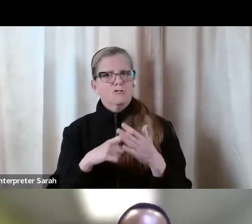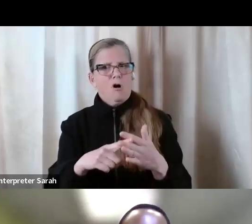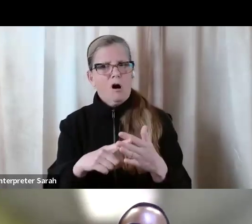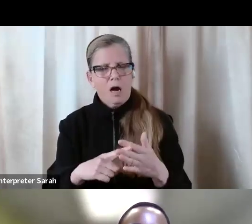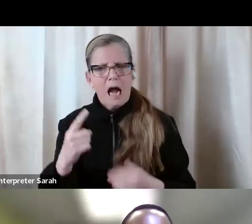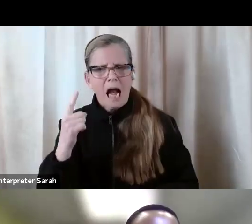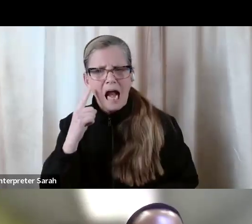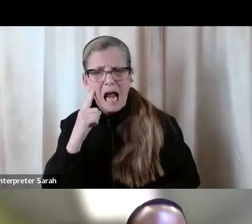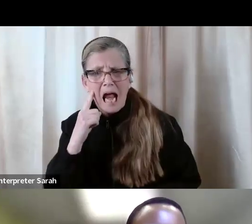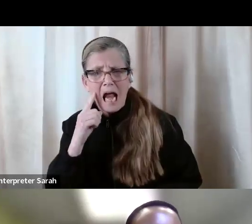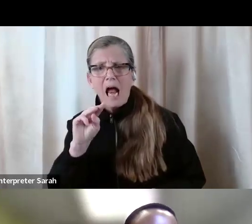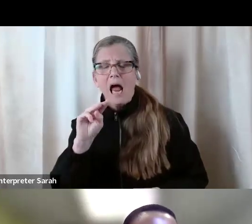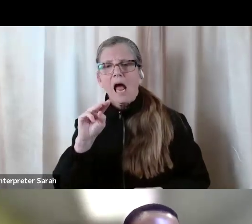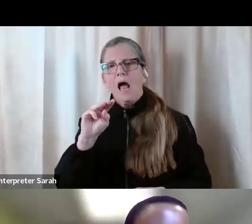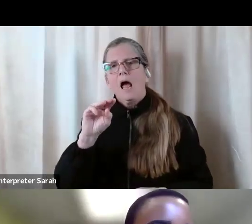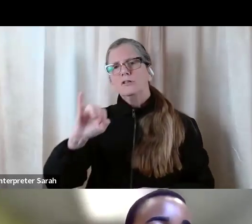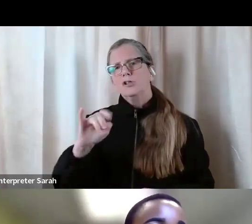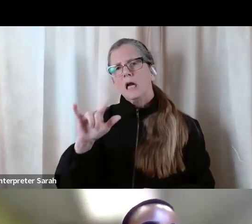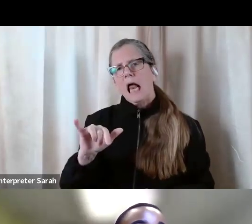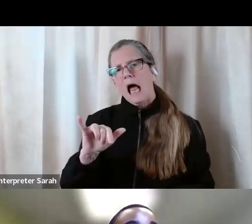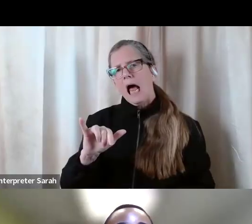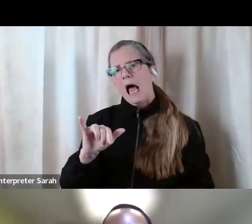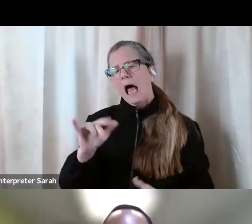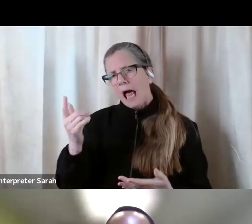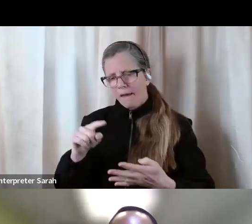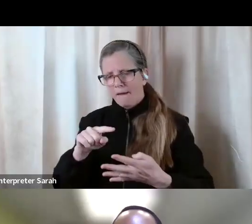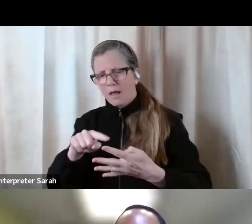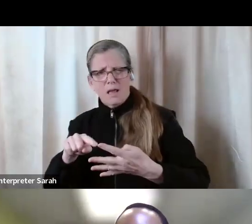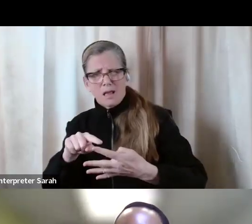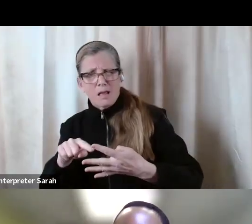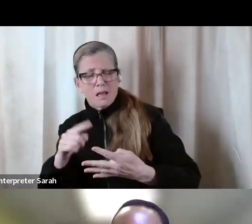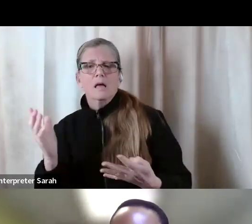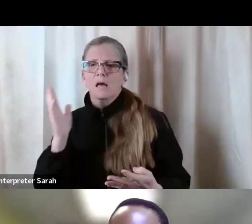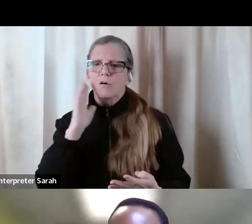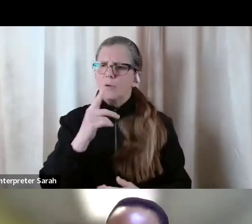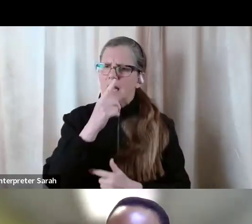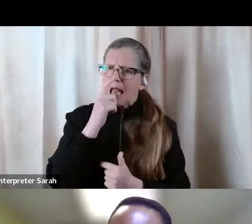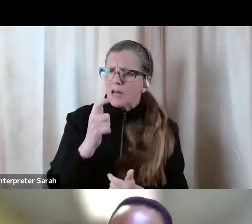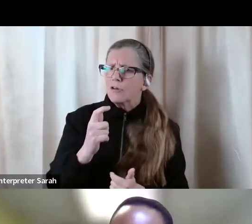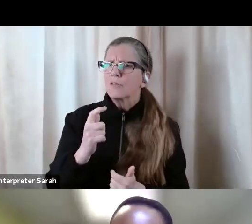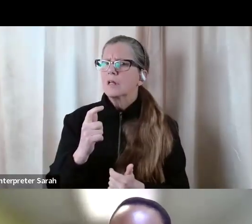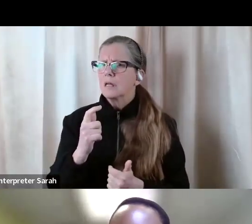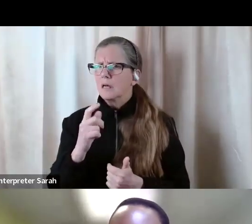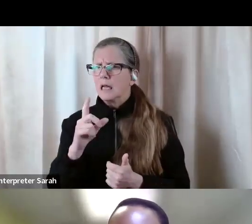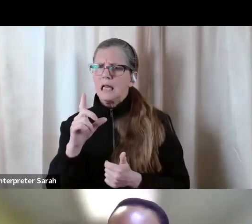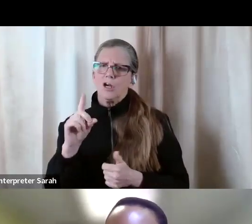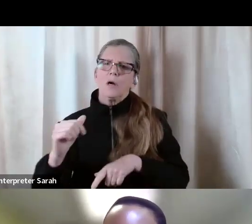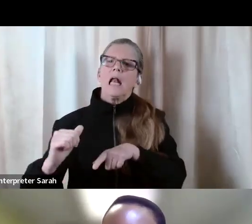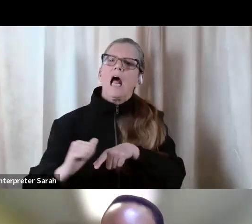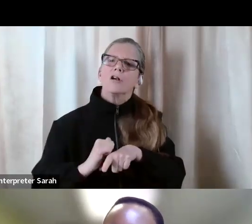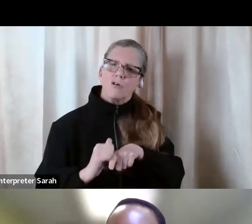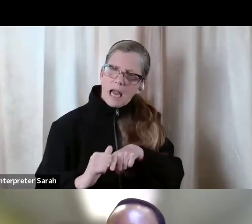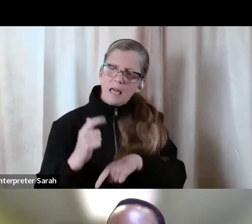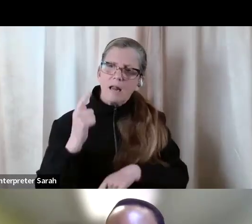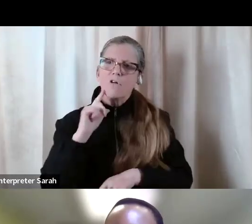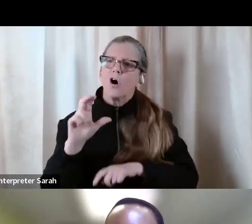early to mid-July of this calendar year, would be interested in doing perhaps some type of capacity building training for our